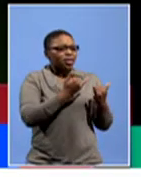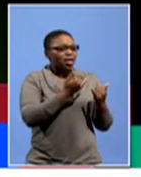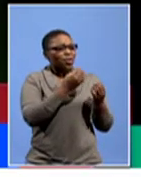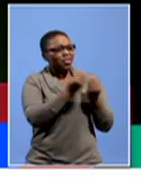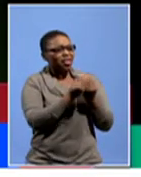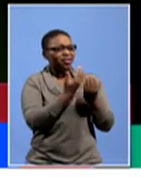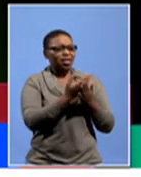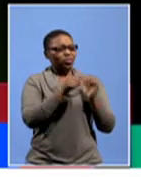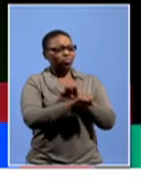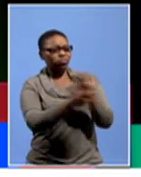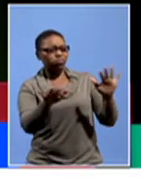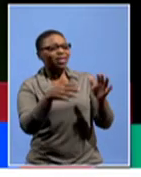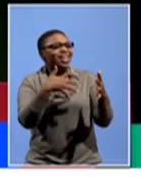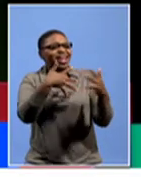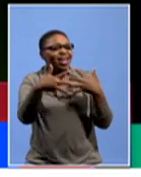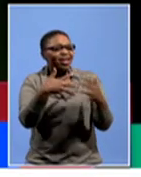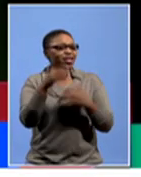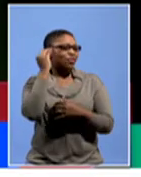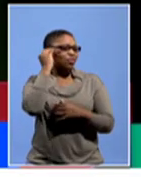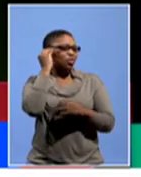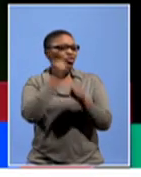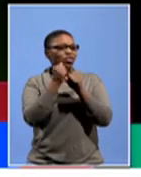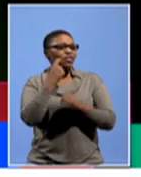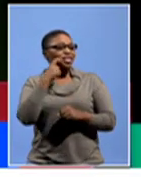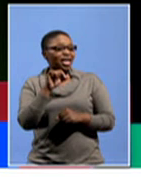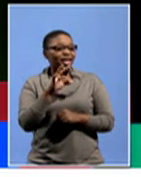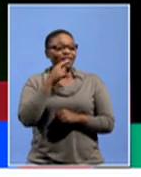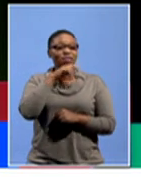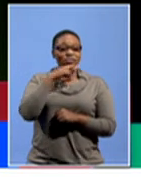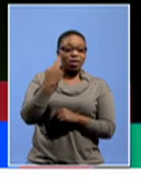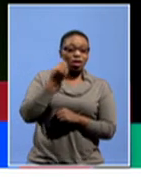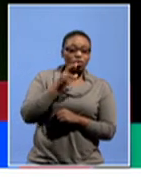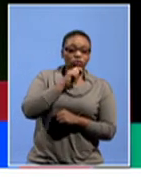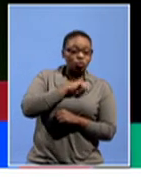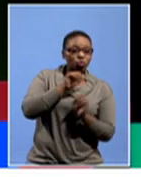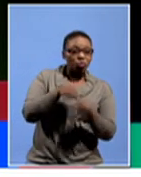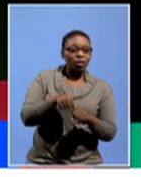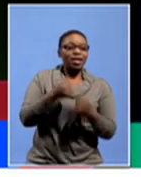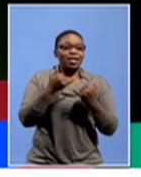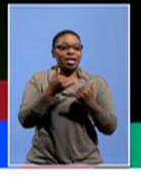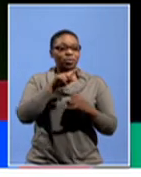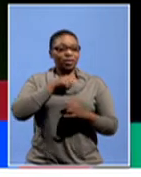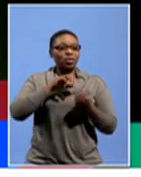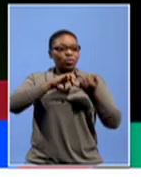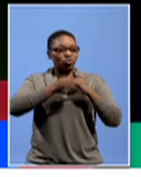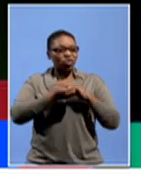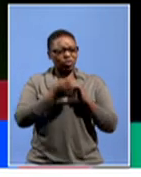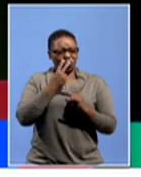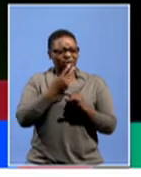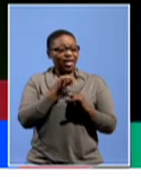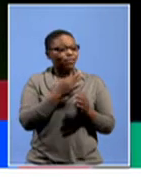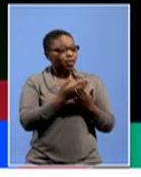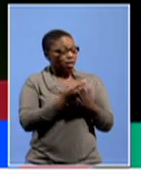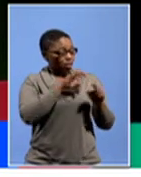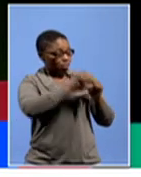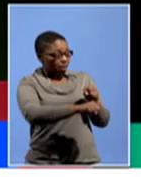suddenly spread all sorts of information and disinformation. And what we're trying to do with this is really try and make sure that we can unpack and find out